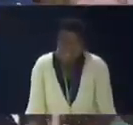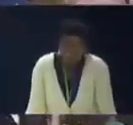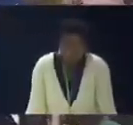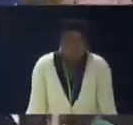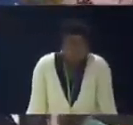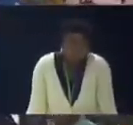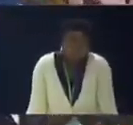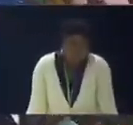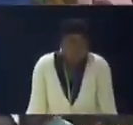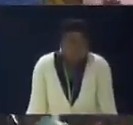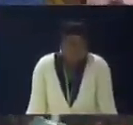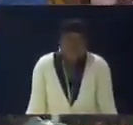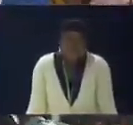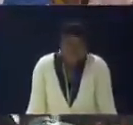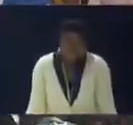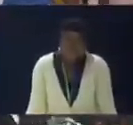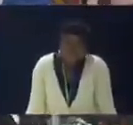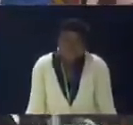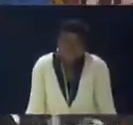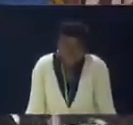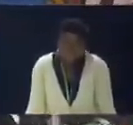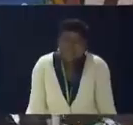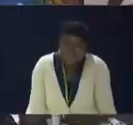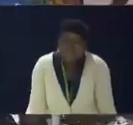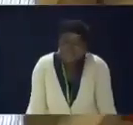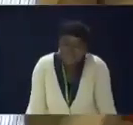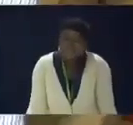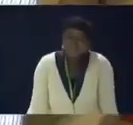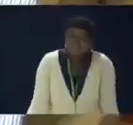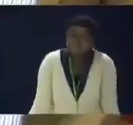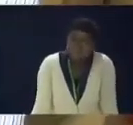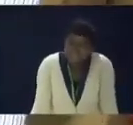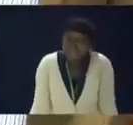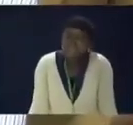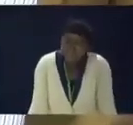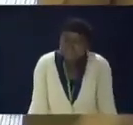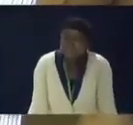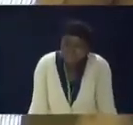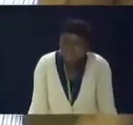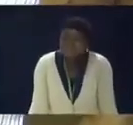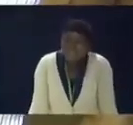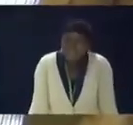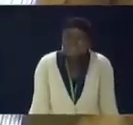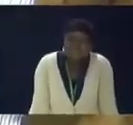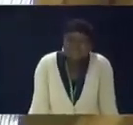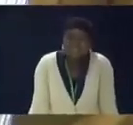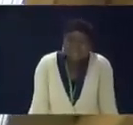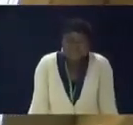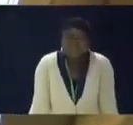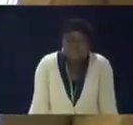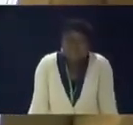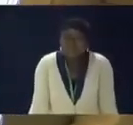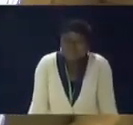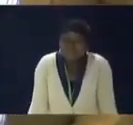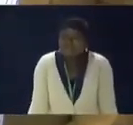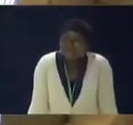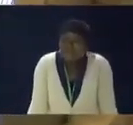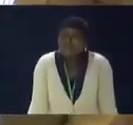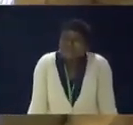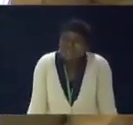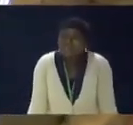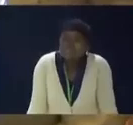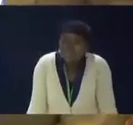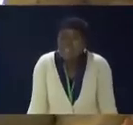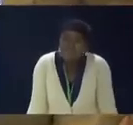No more aches, no more pain. I will live in joy. I will live in divine health for the rest of my